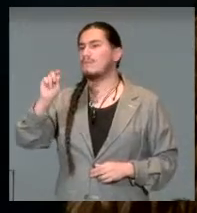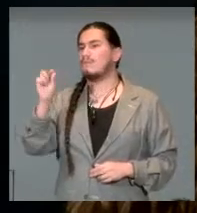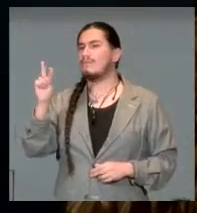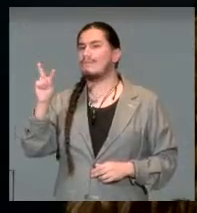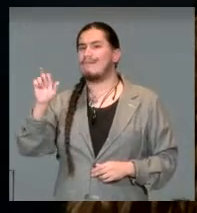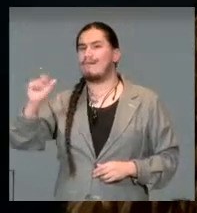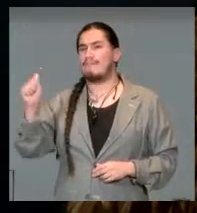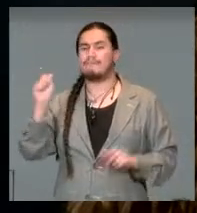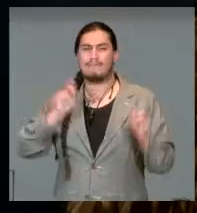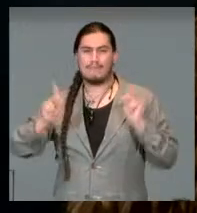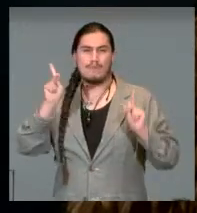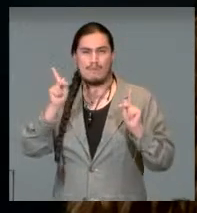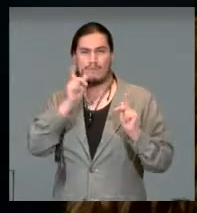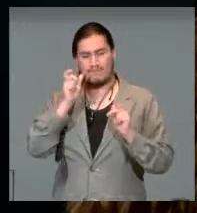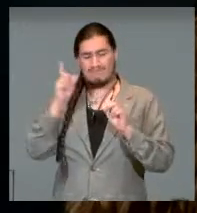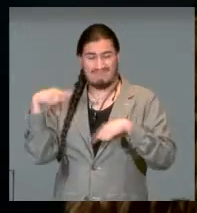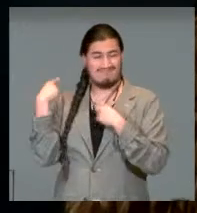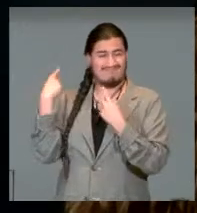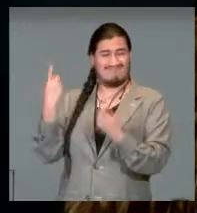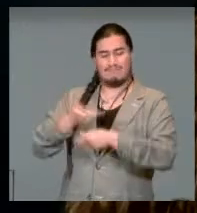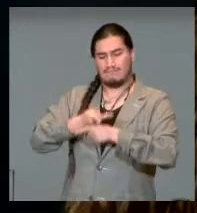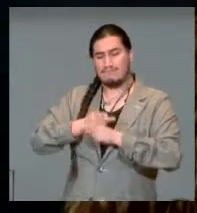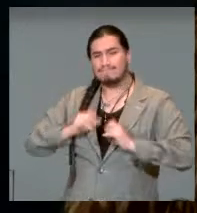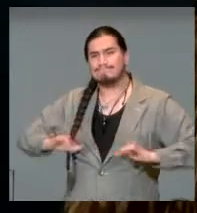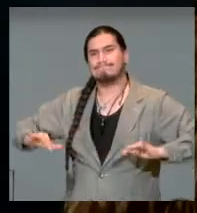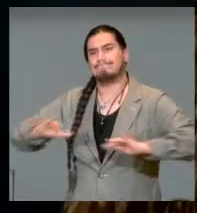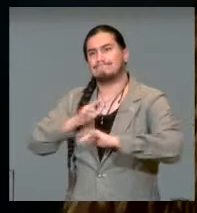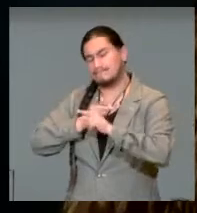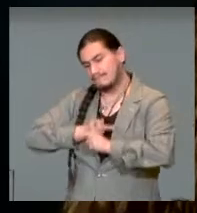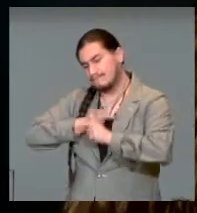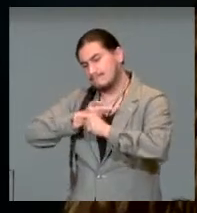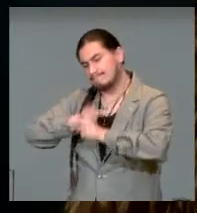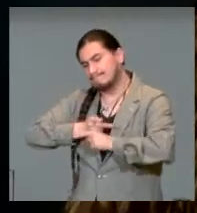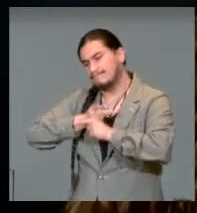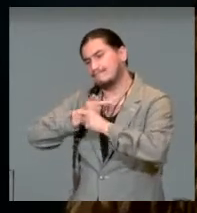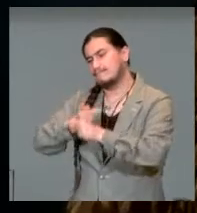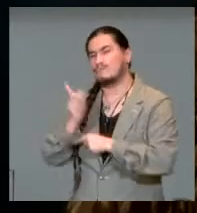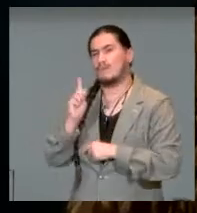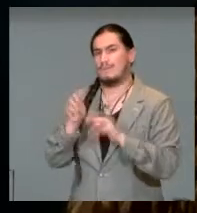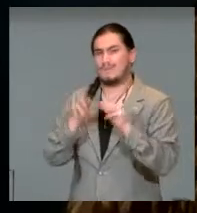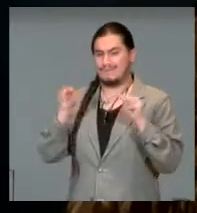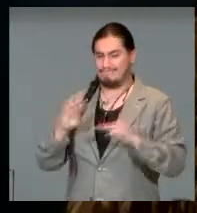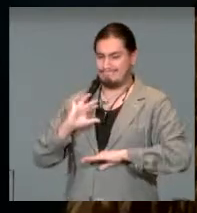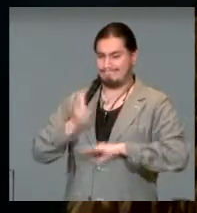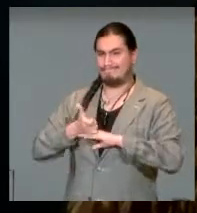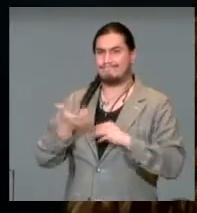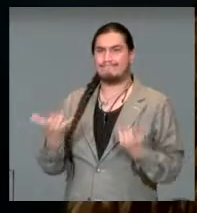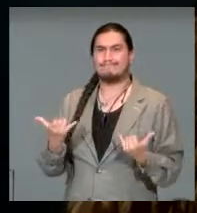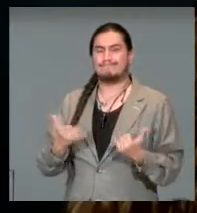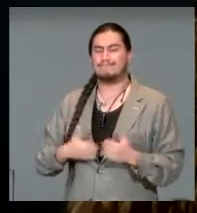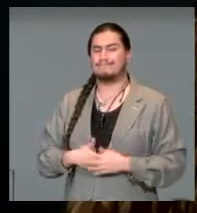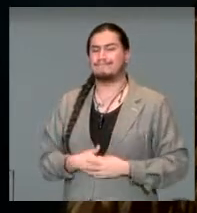are traditional caretakers of the land where this museum sits.